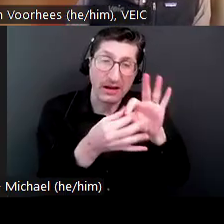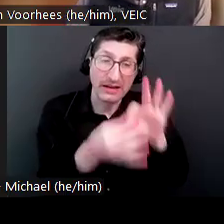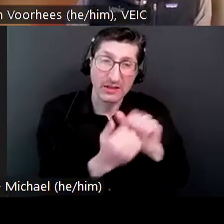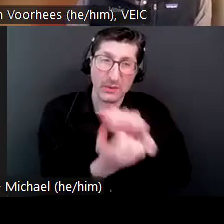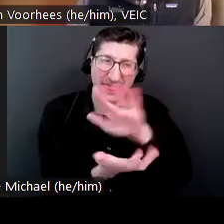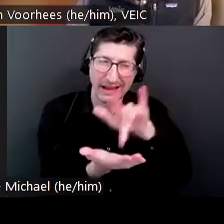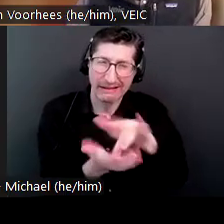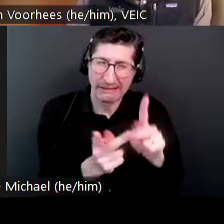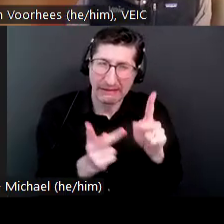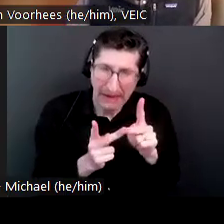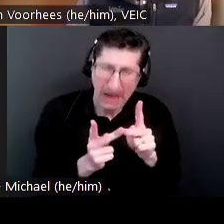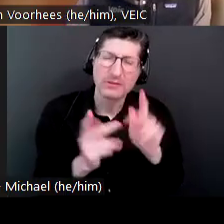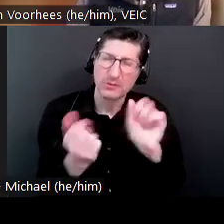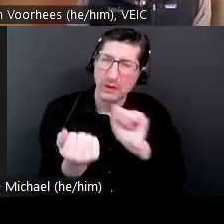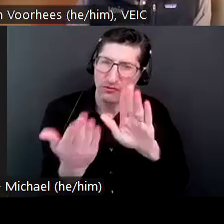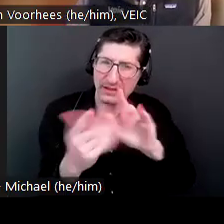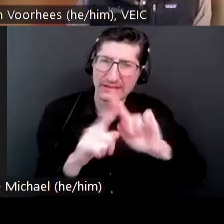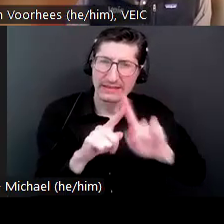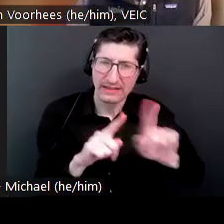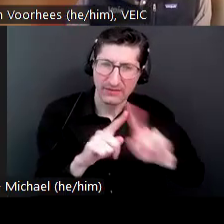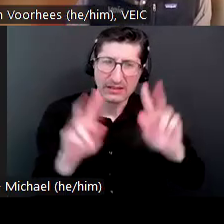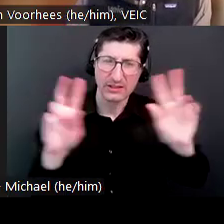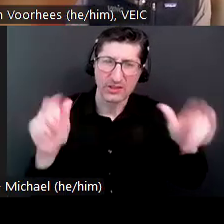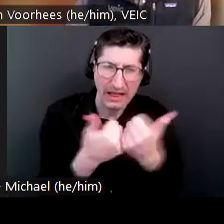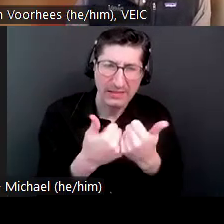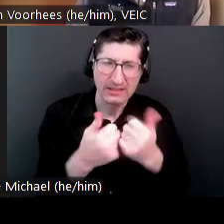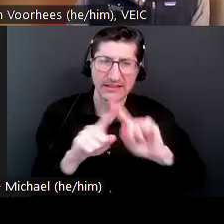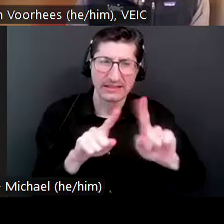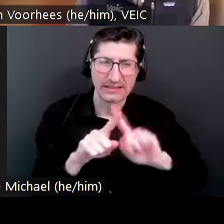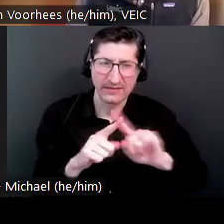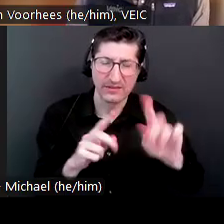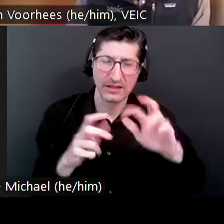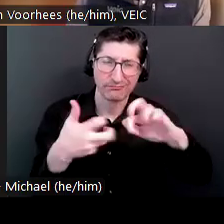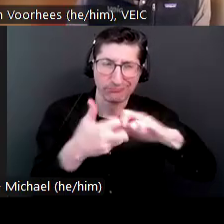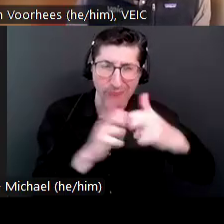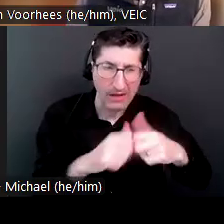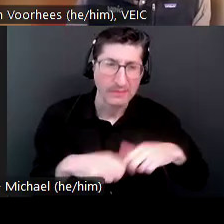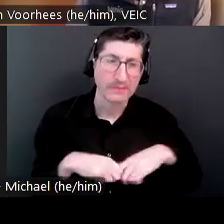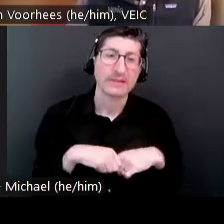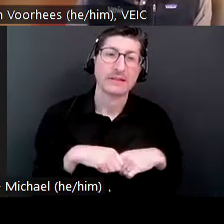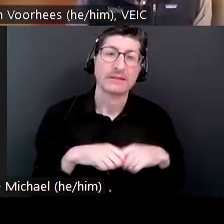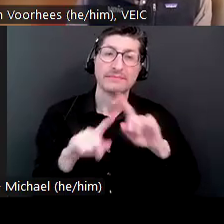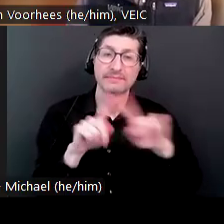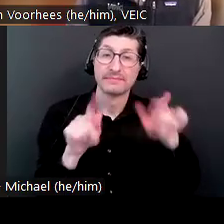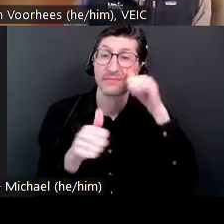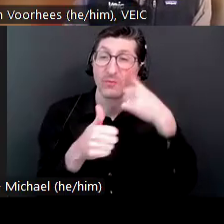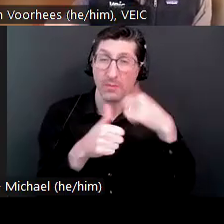the possible changes or response to that. Keep in mind that in